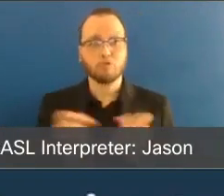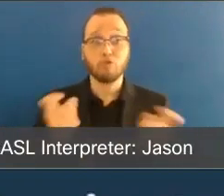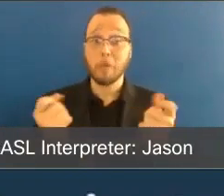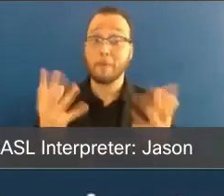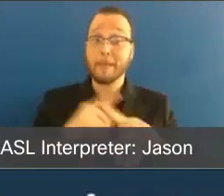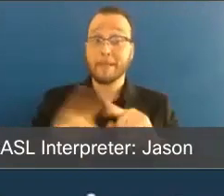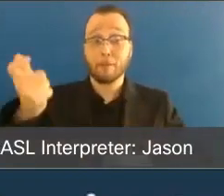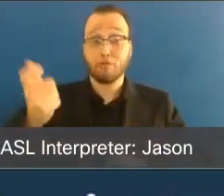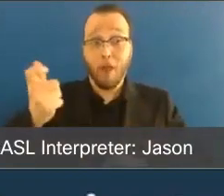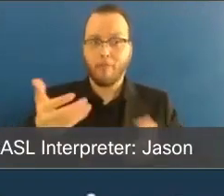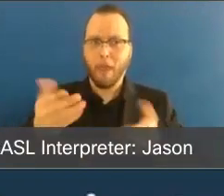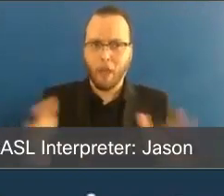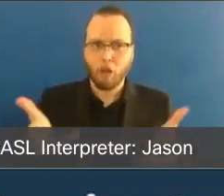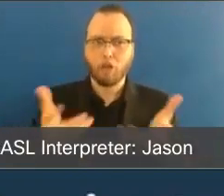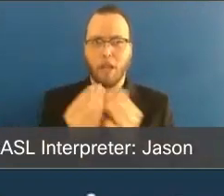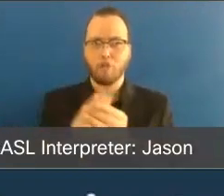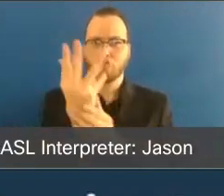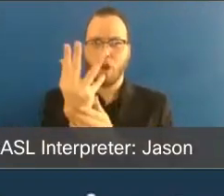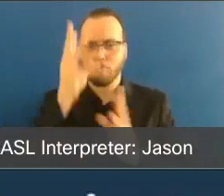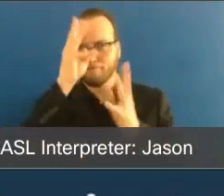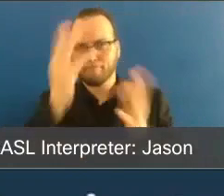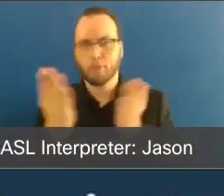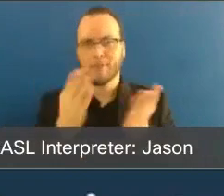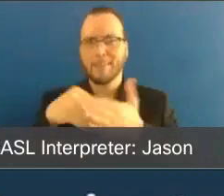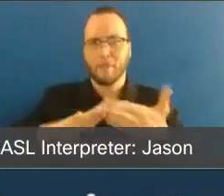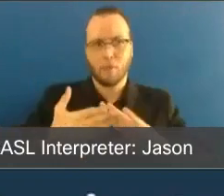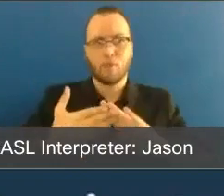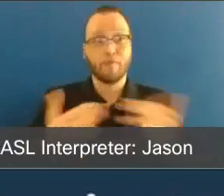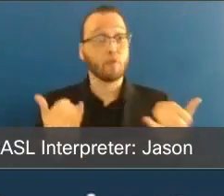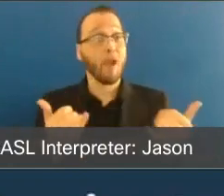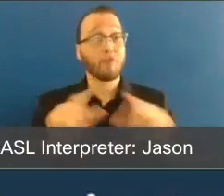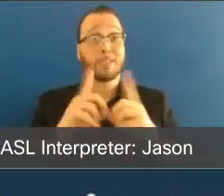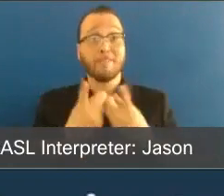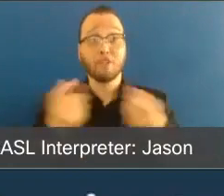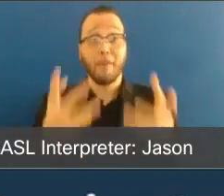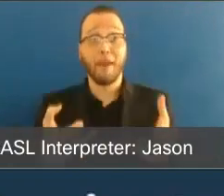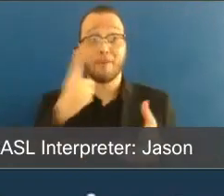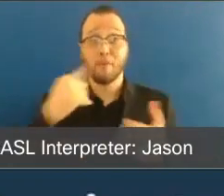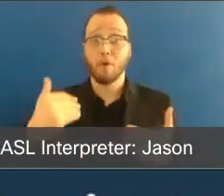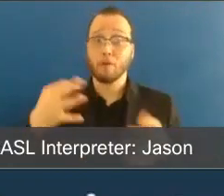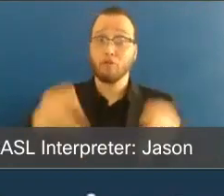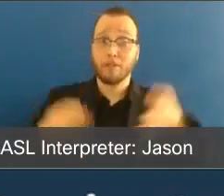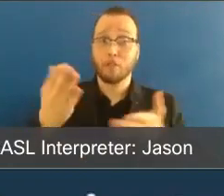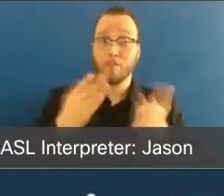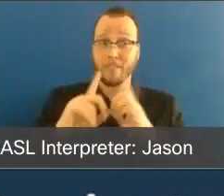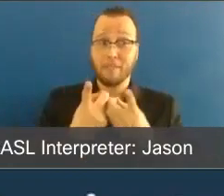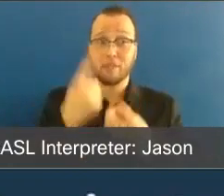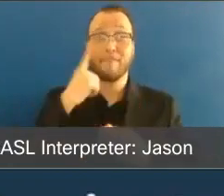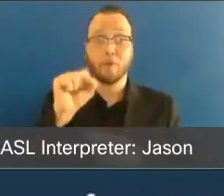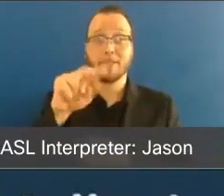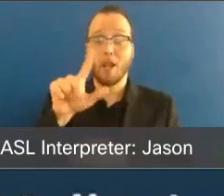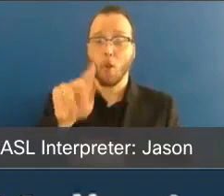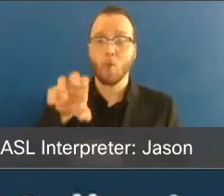innovative services in the community. She is currently the division manager of the Justice Services Division for San Luis Obispo Behavioral Health.